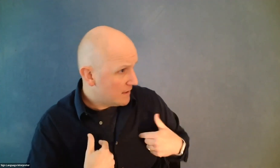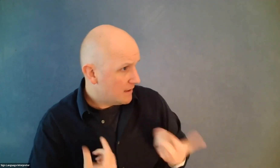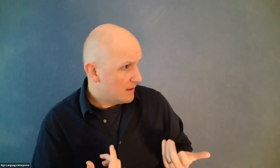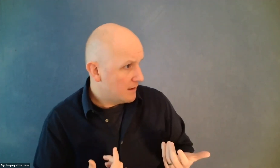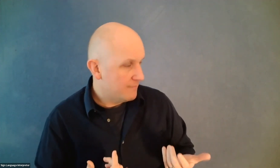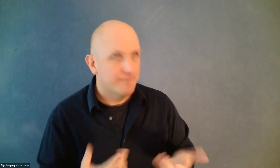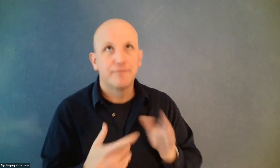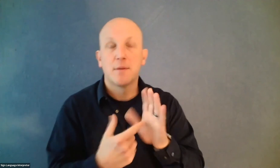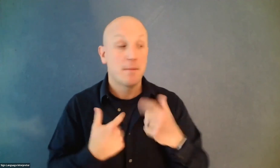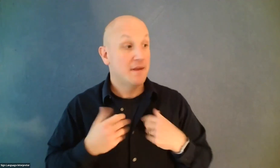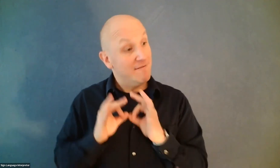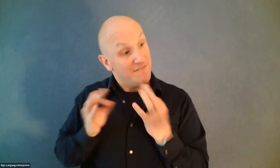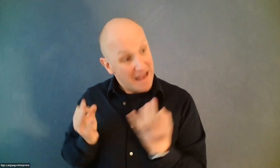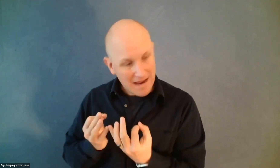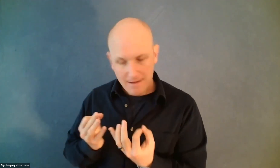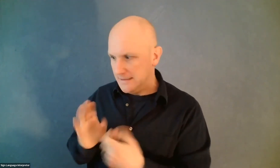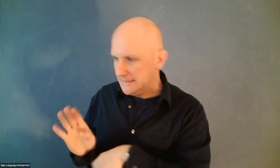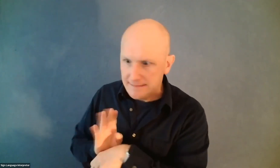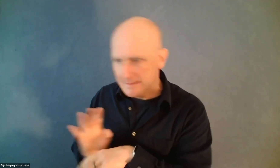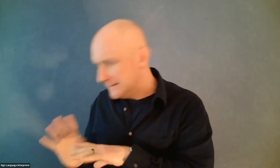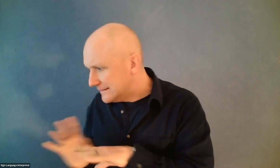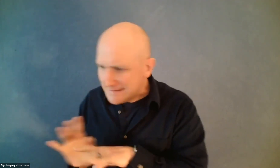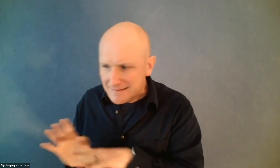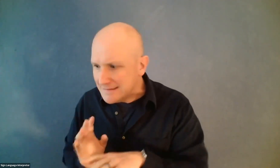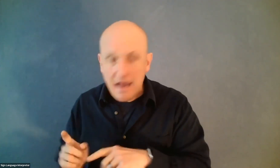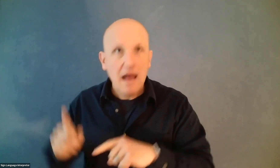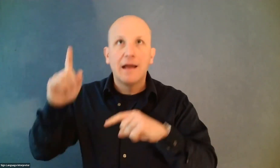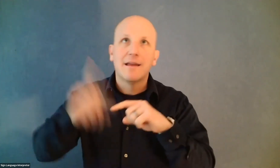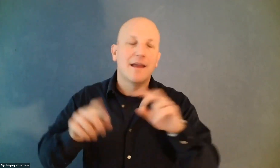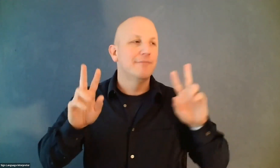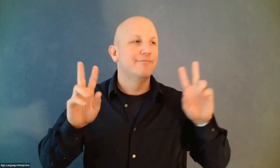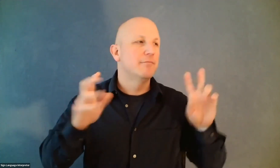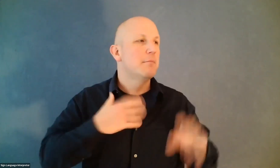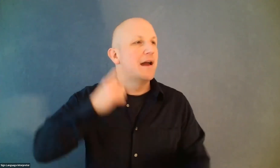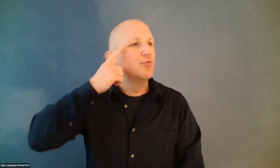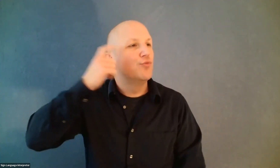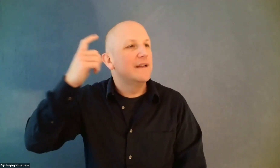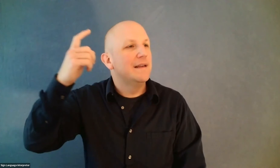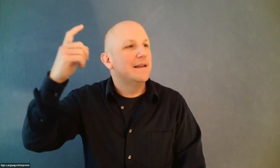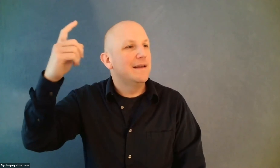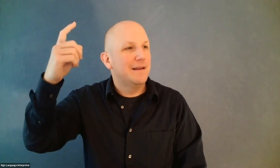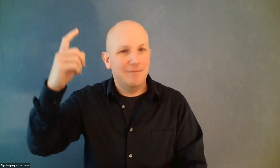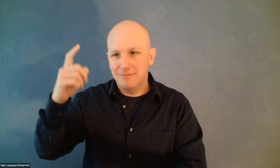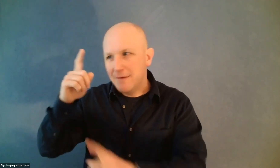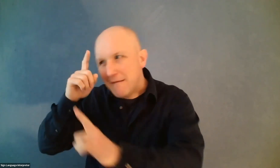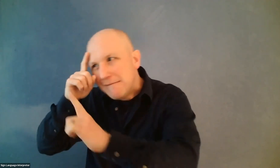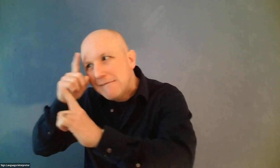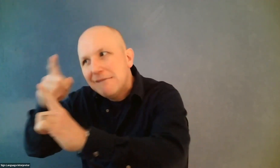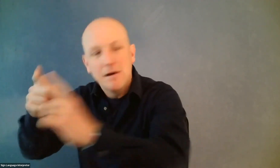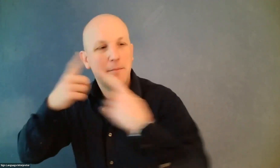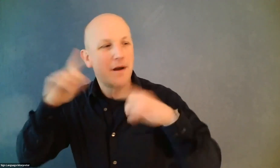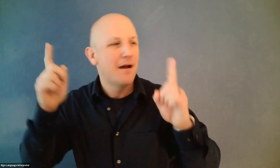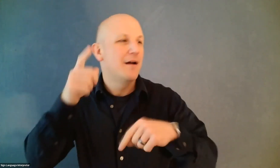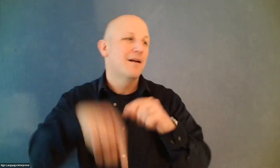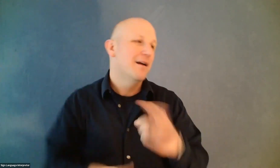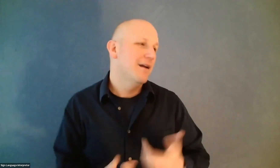that you might not be able to do something that's your dream. My brothers are all in law enforcement. down south, and I wanted to